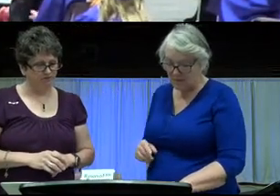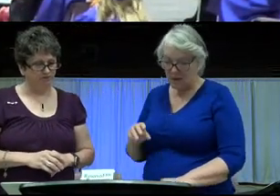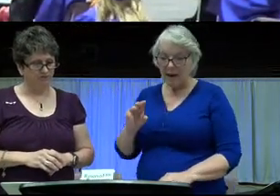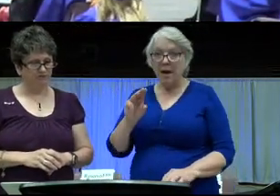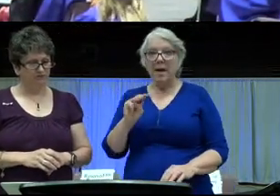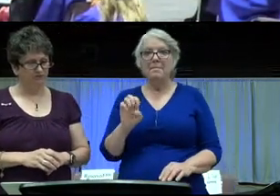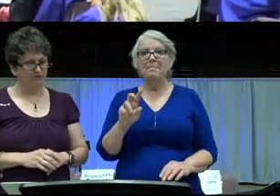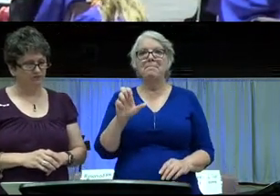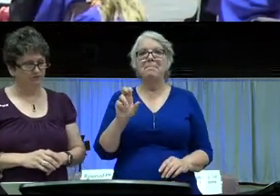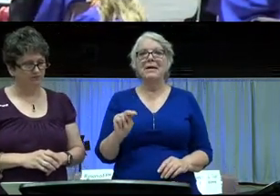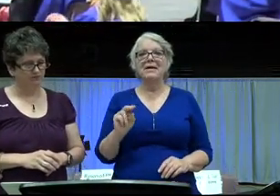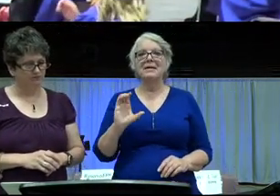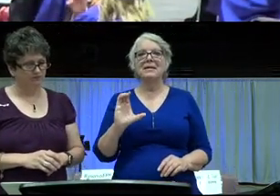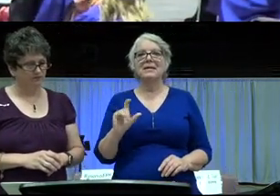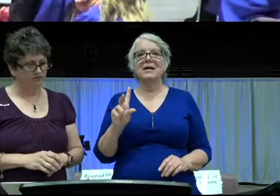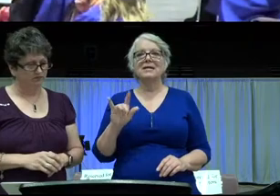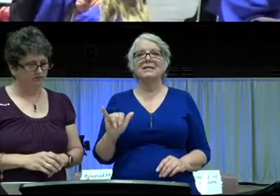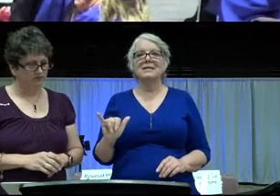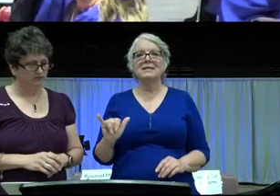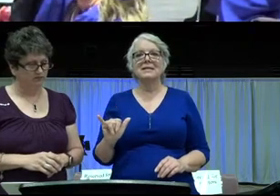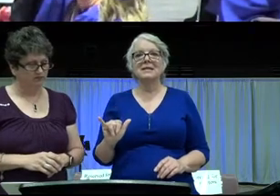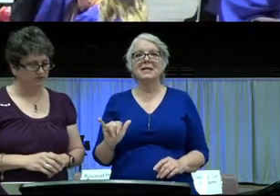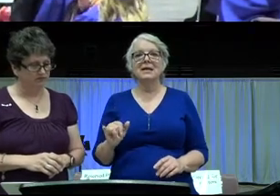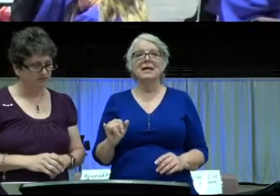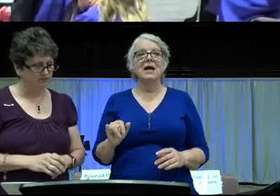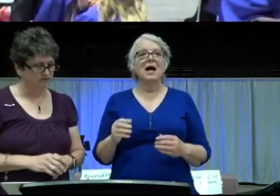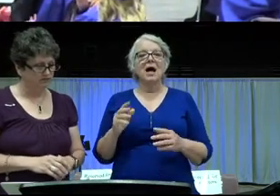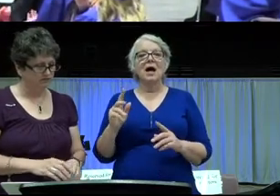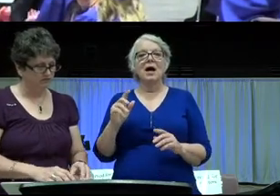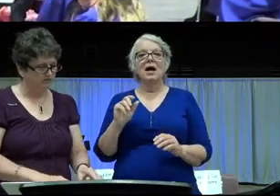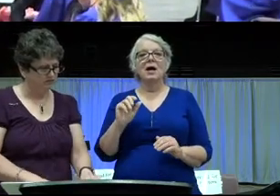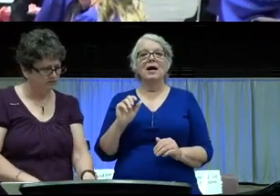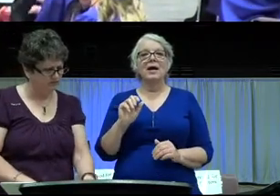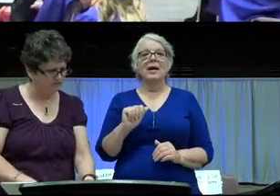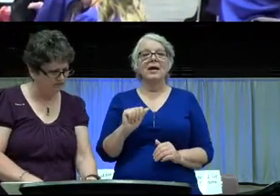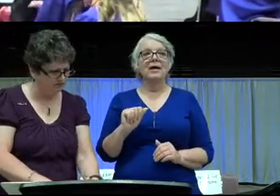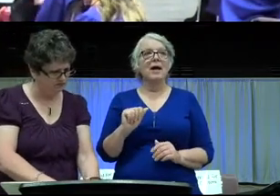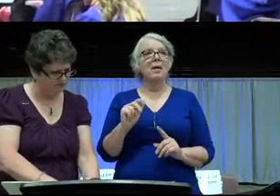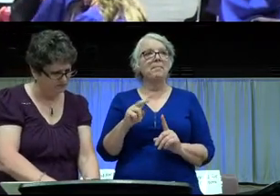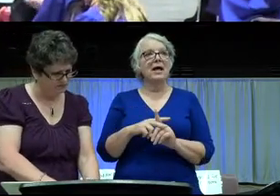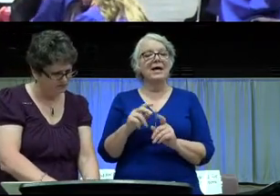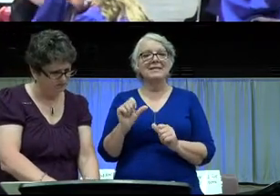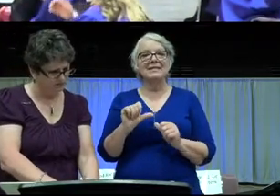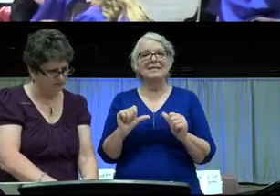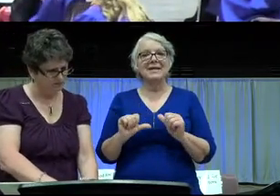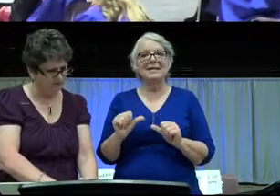Megan Casey, Associate of Applied Science, Dental Hygiene, High Honors.